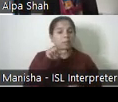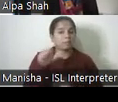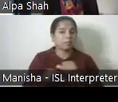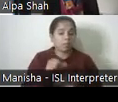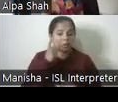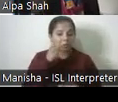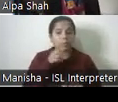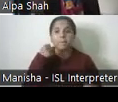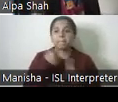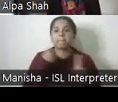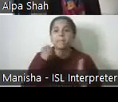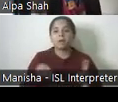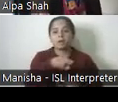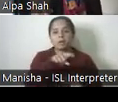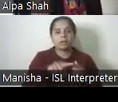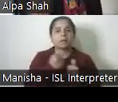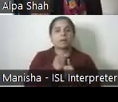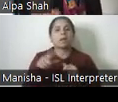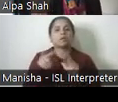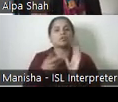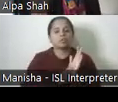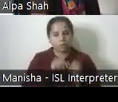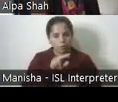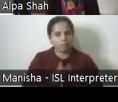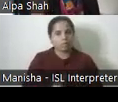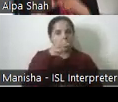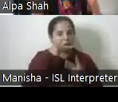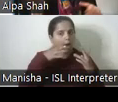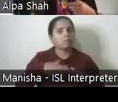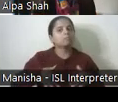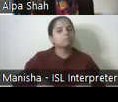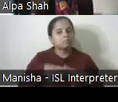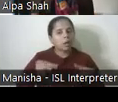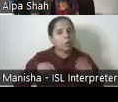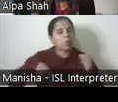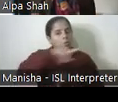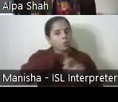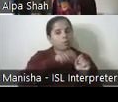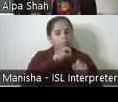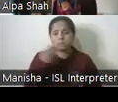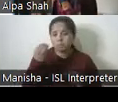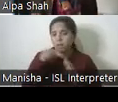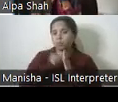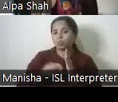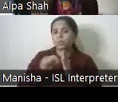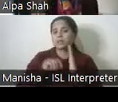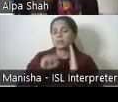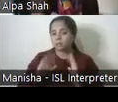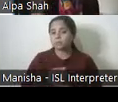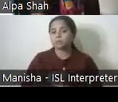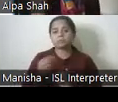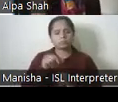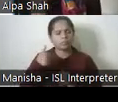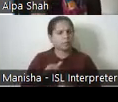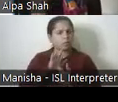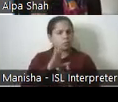detrimental impact on egalitarian values amongst Adivasis. And I've written a lot about this in other places, but I'll just